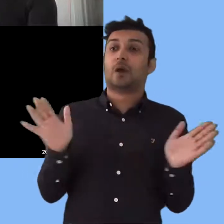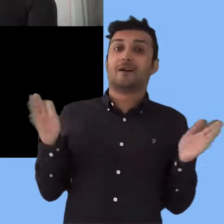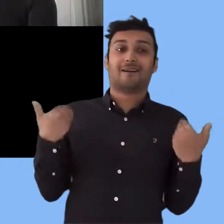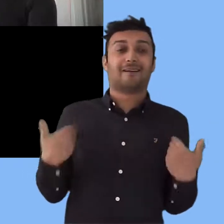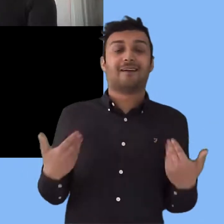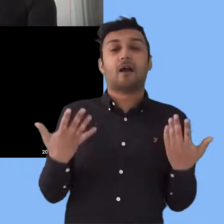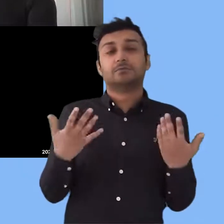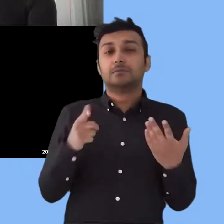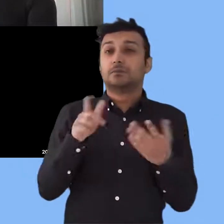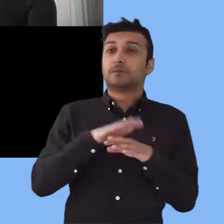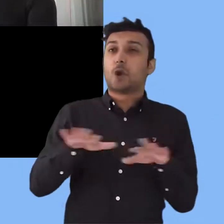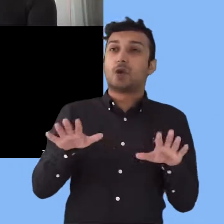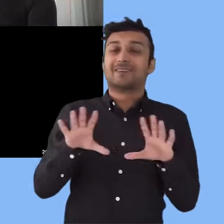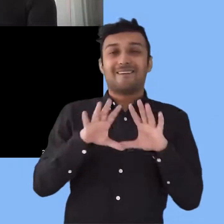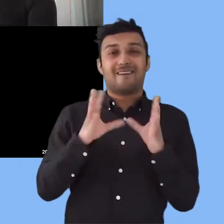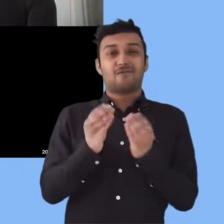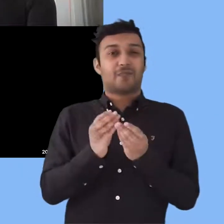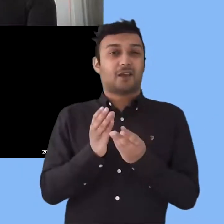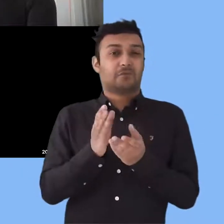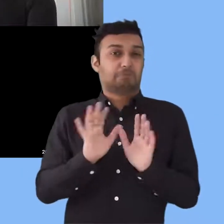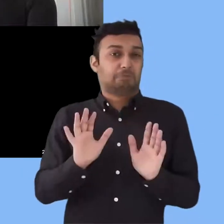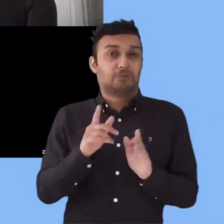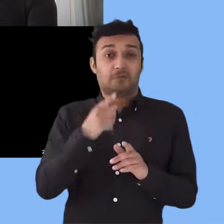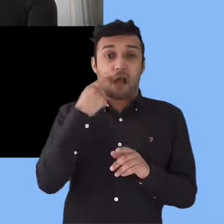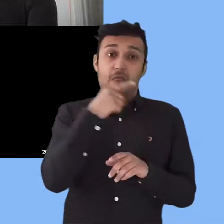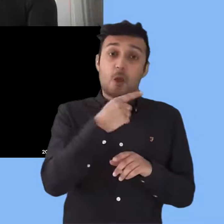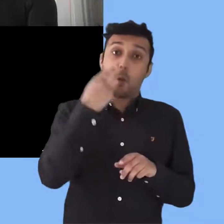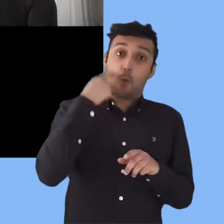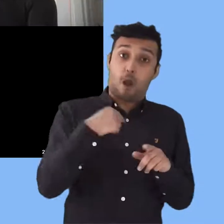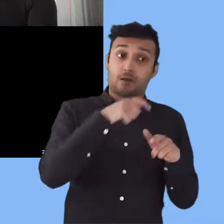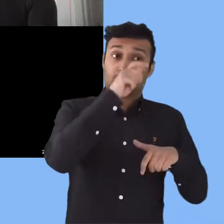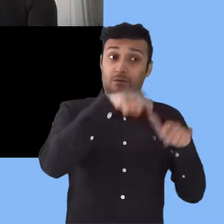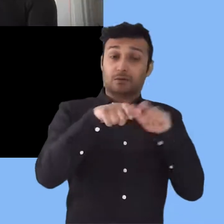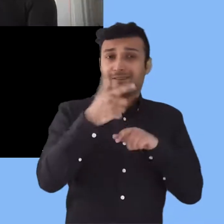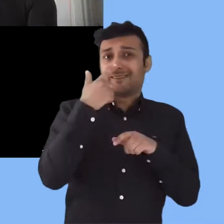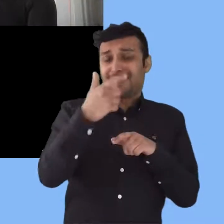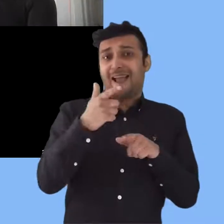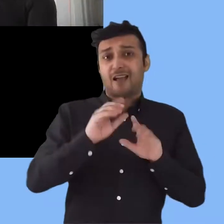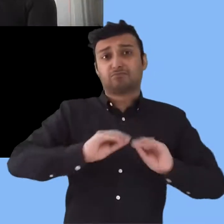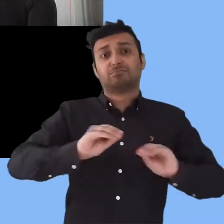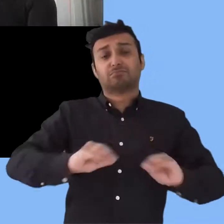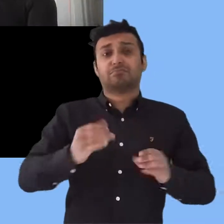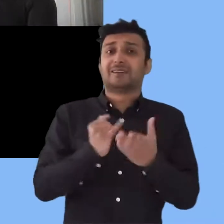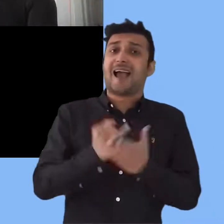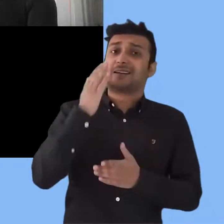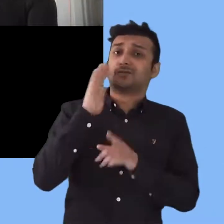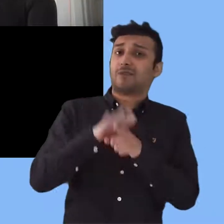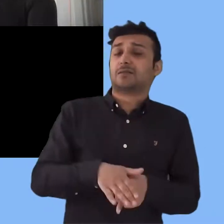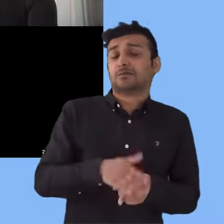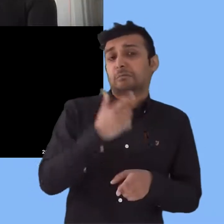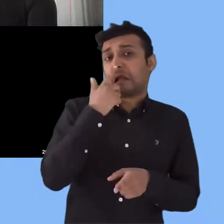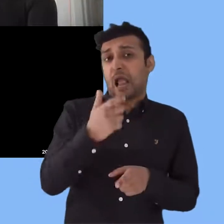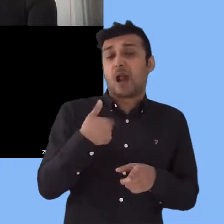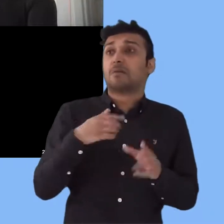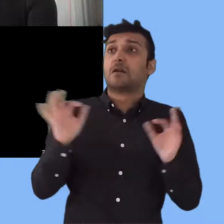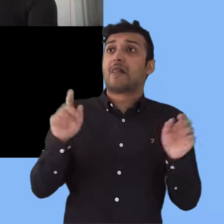think, white practitioners can deliver anti-racism absolutely fine. So I don't take a hard and fast